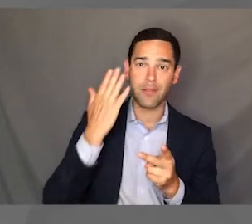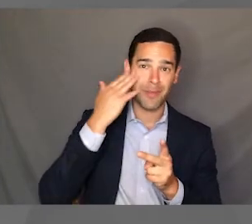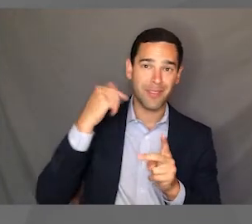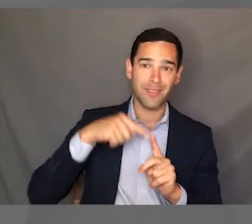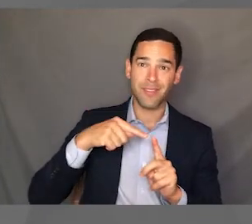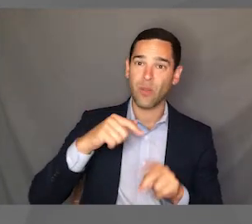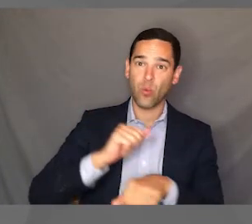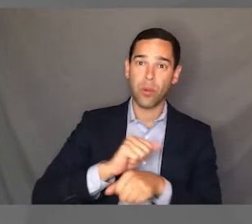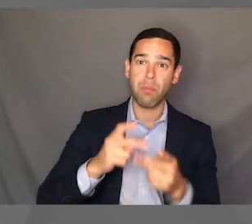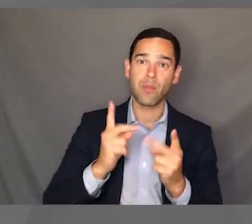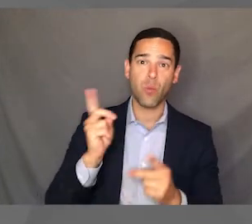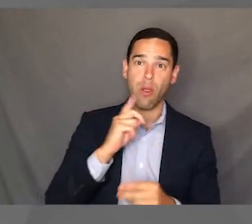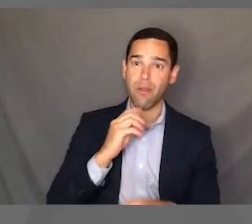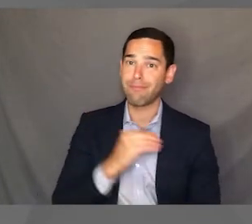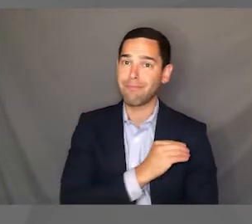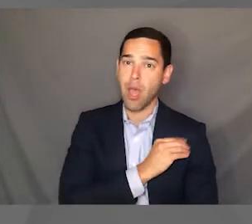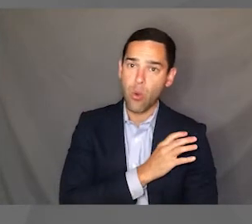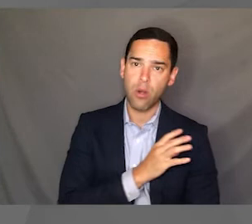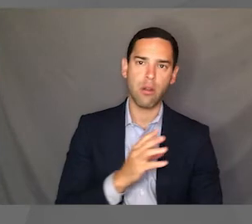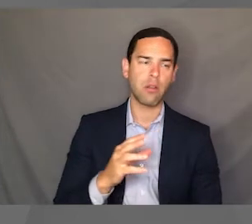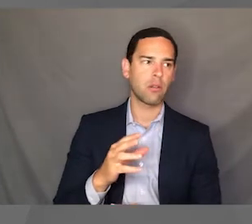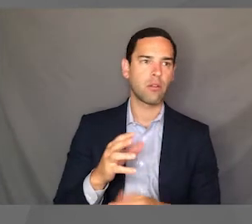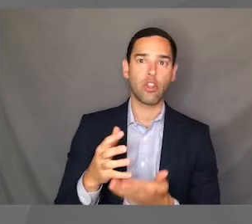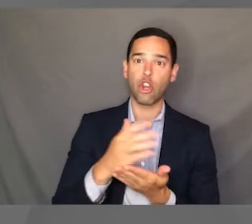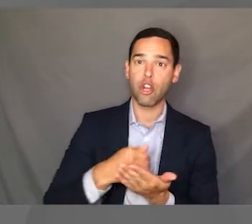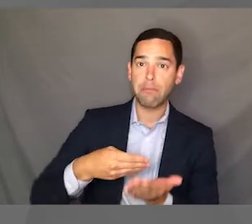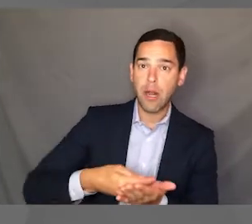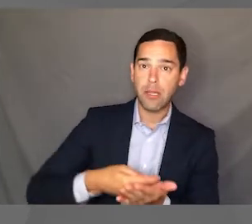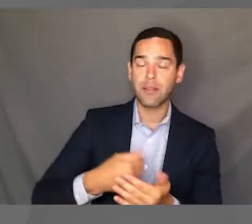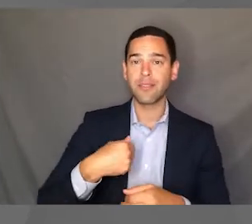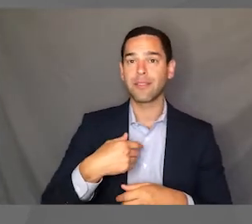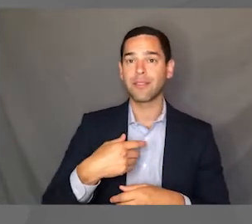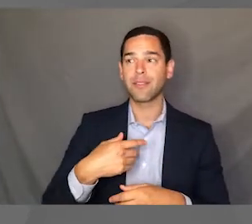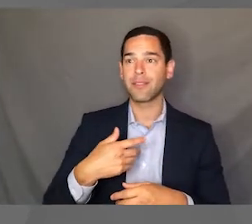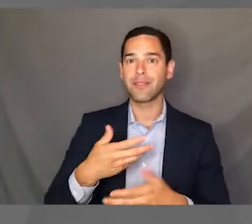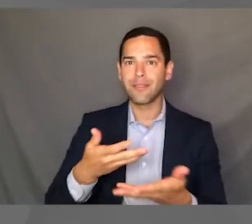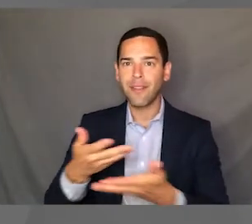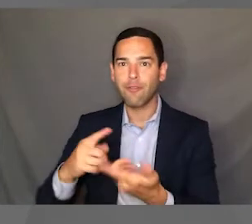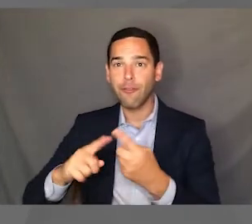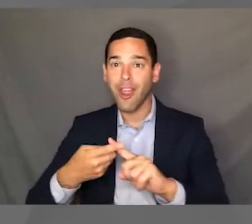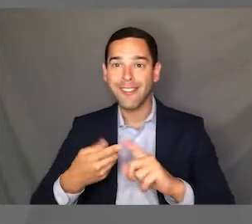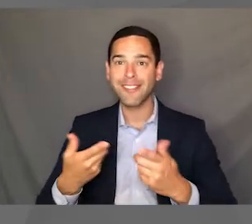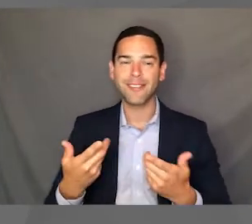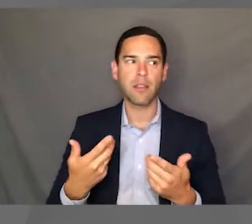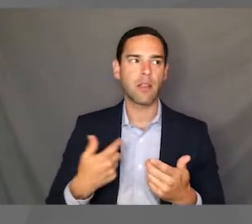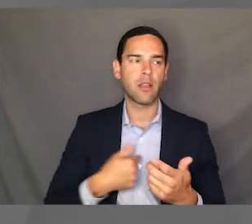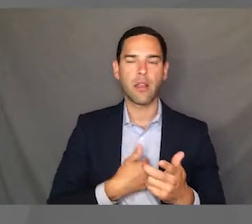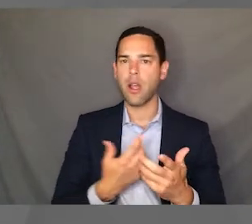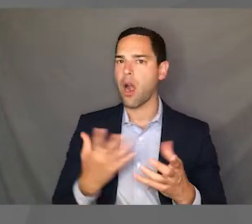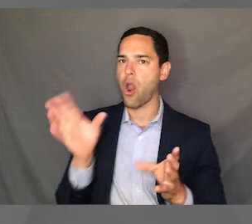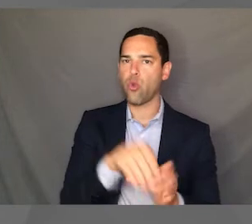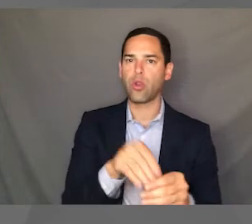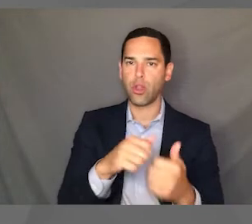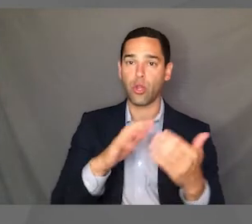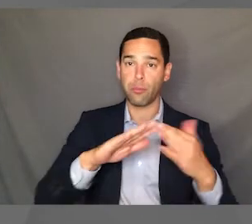empowered. Employment is where we earn money, where we make friends, where we really become included in our communities. We want to make